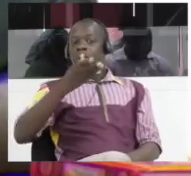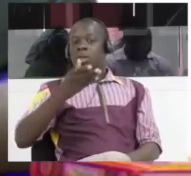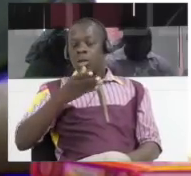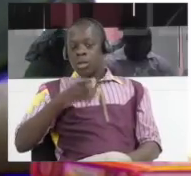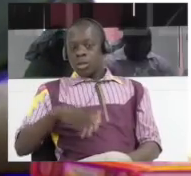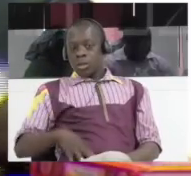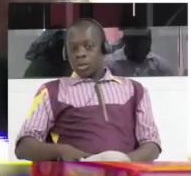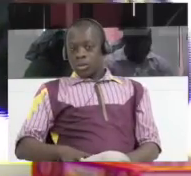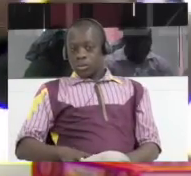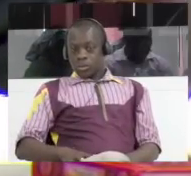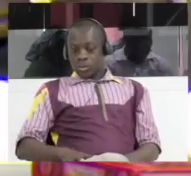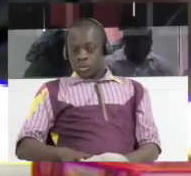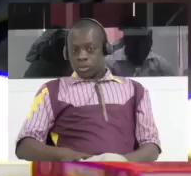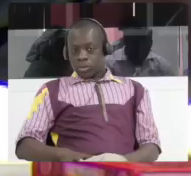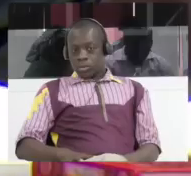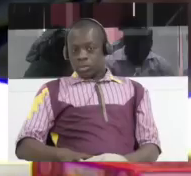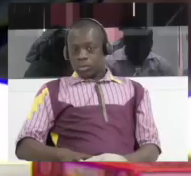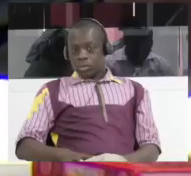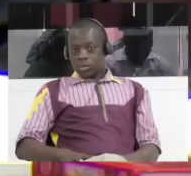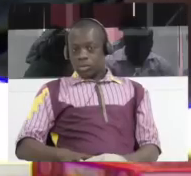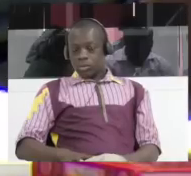Battalion, I work